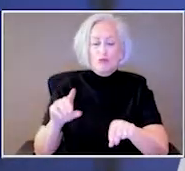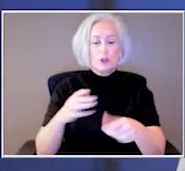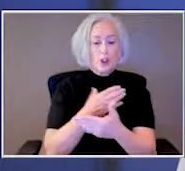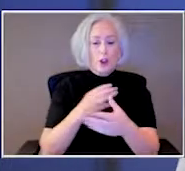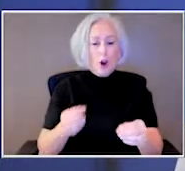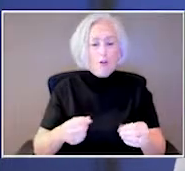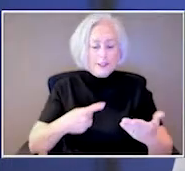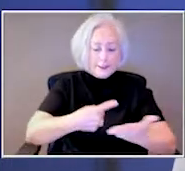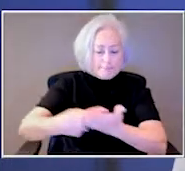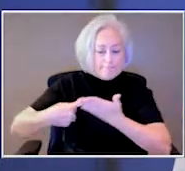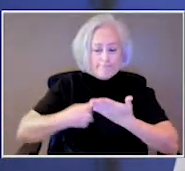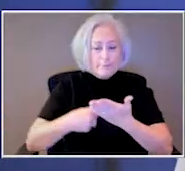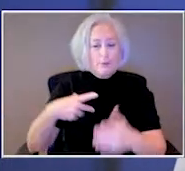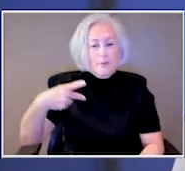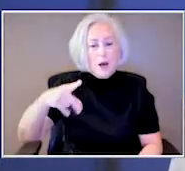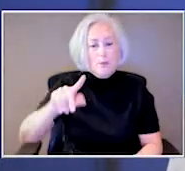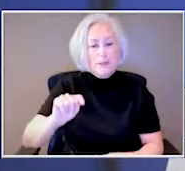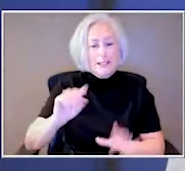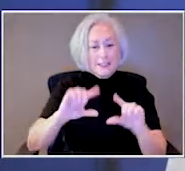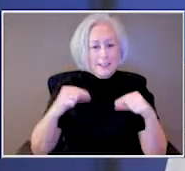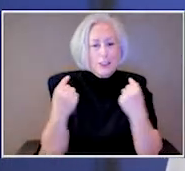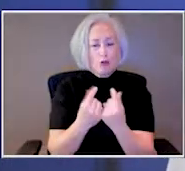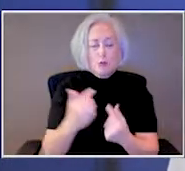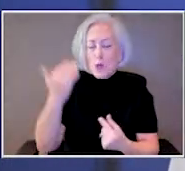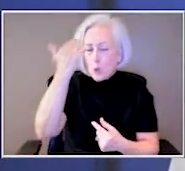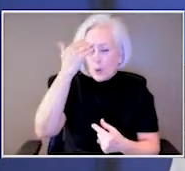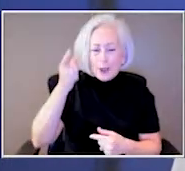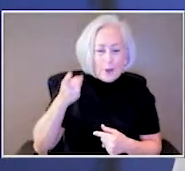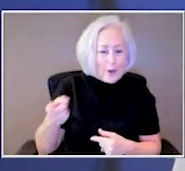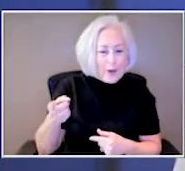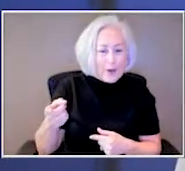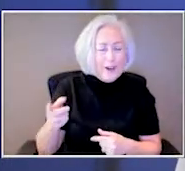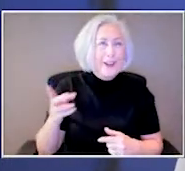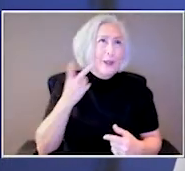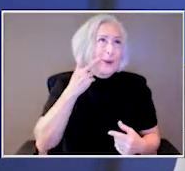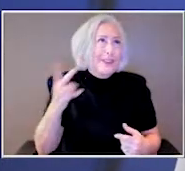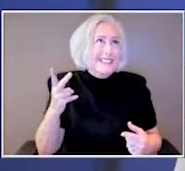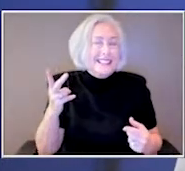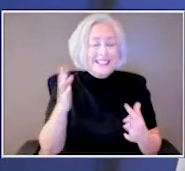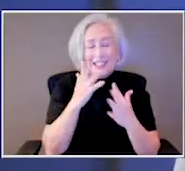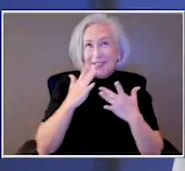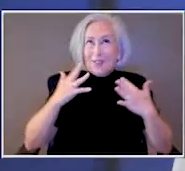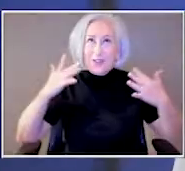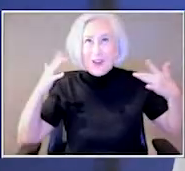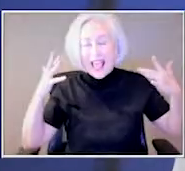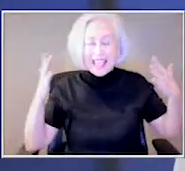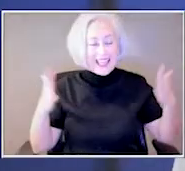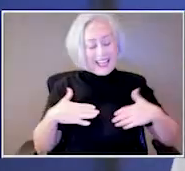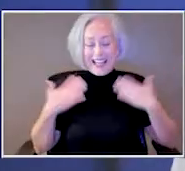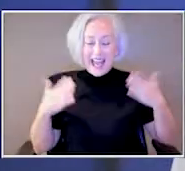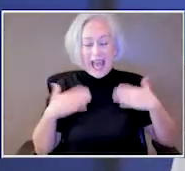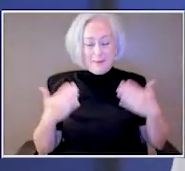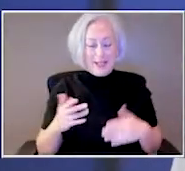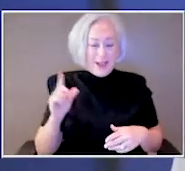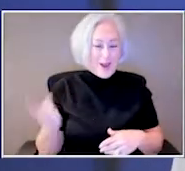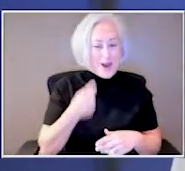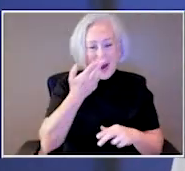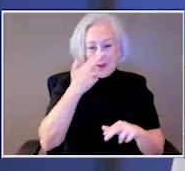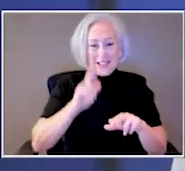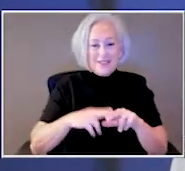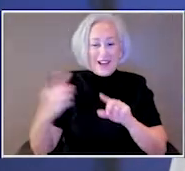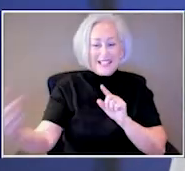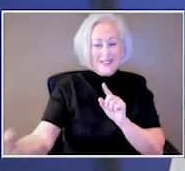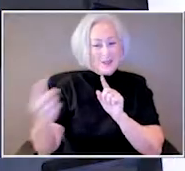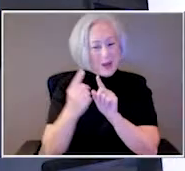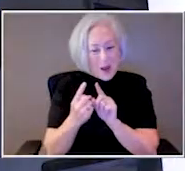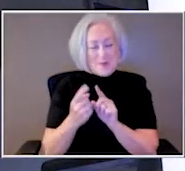worked with, and so we knew her, and she's, as you can tell how bubbly she is, so it was always fun when we knew she was coming in to talk with us. Well,